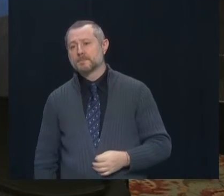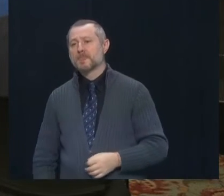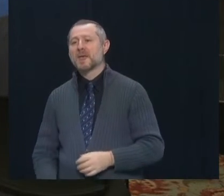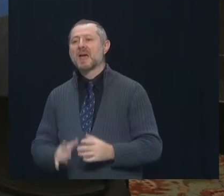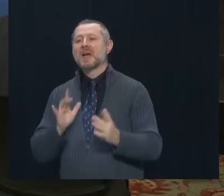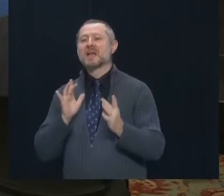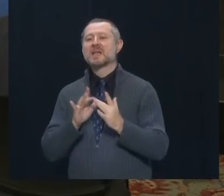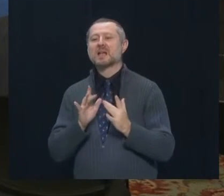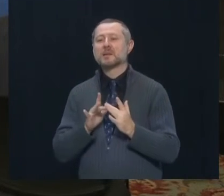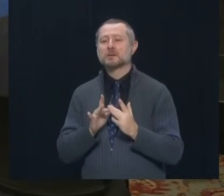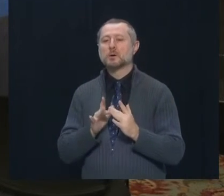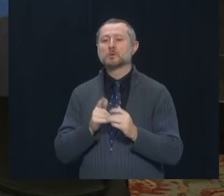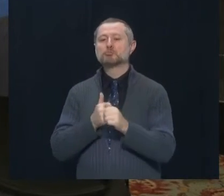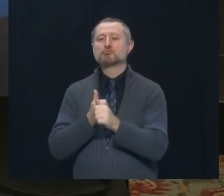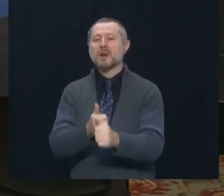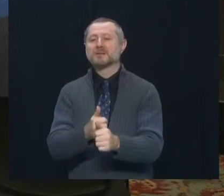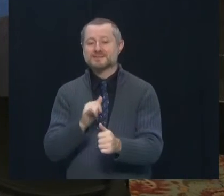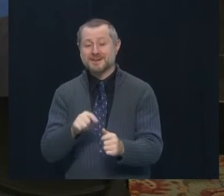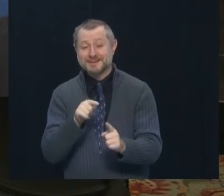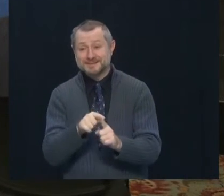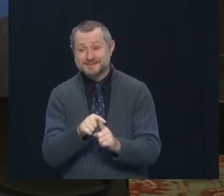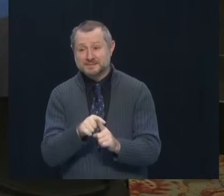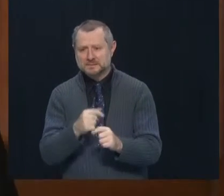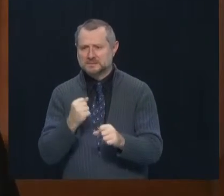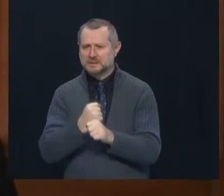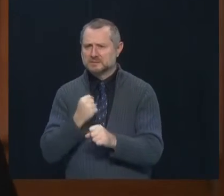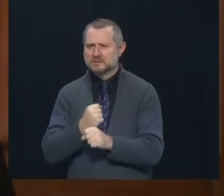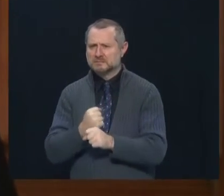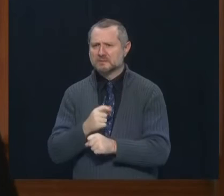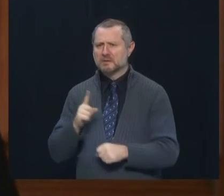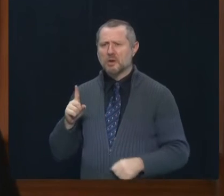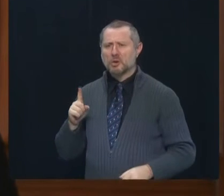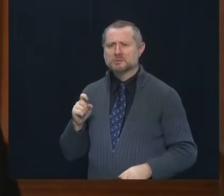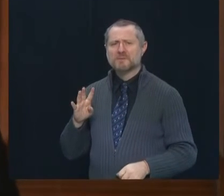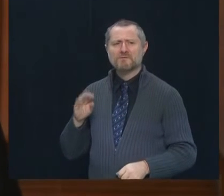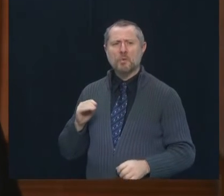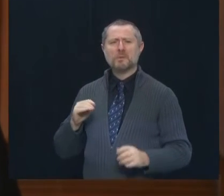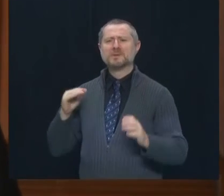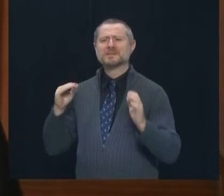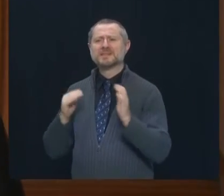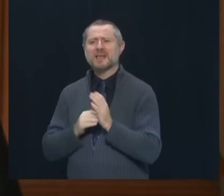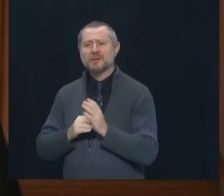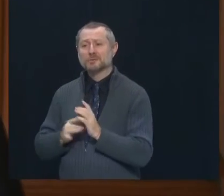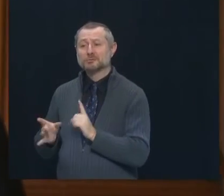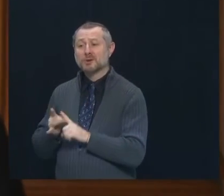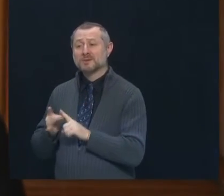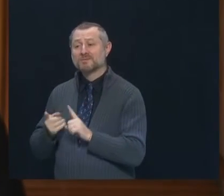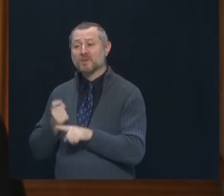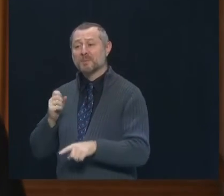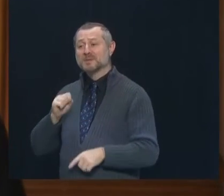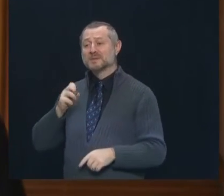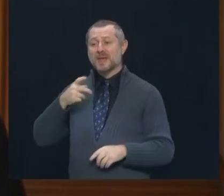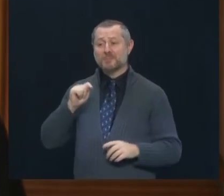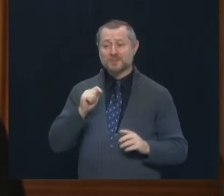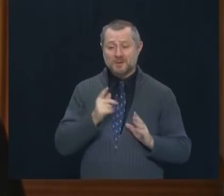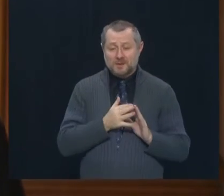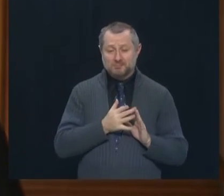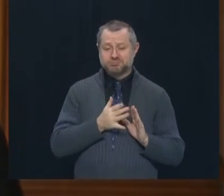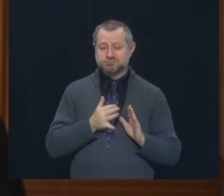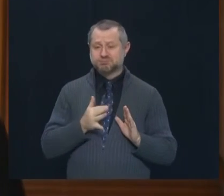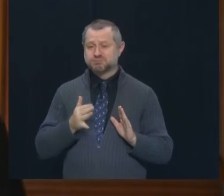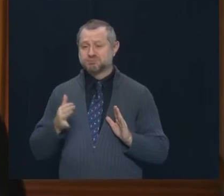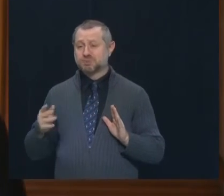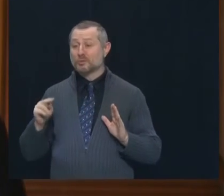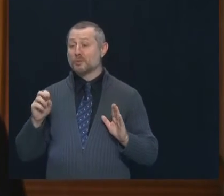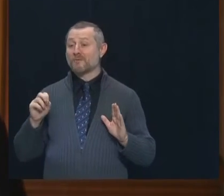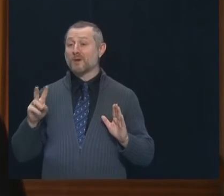we've been able to contact trace the data. We had about 140,000 infections between September and November 20th. The data we've